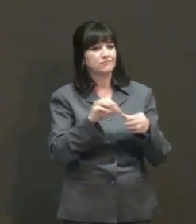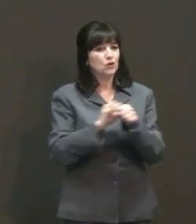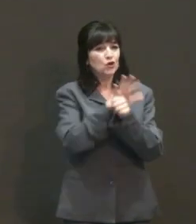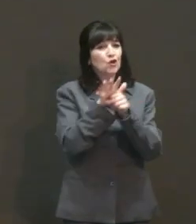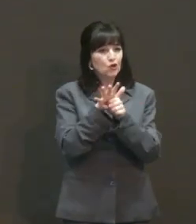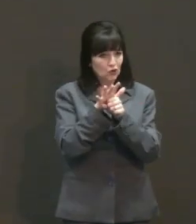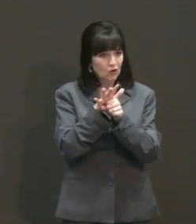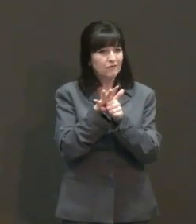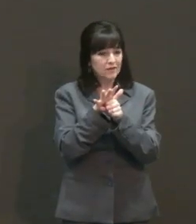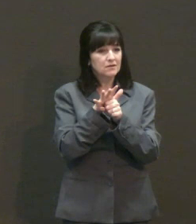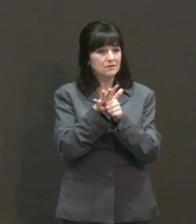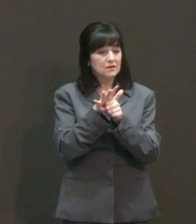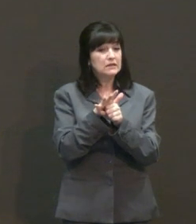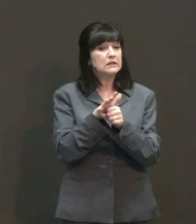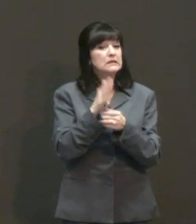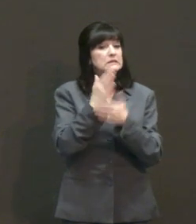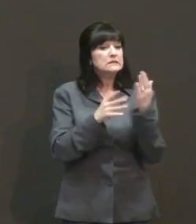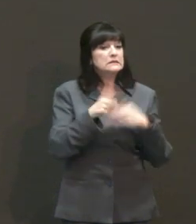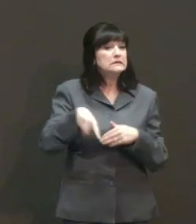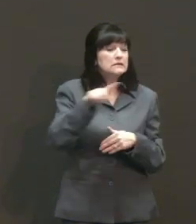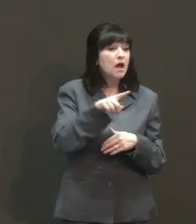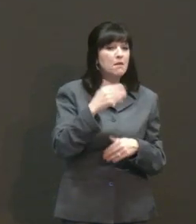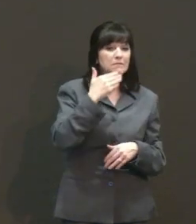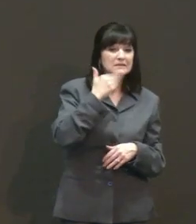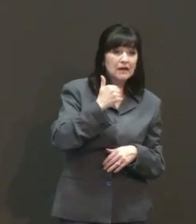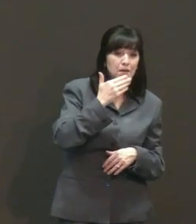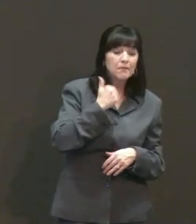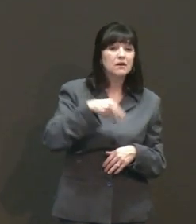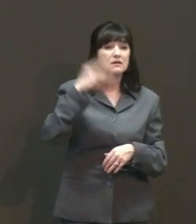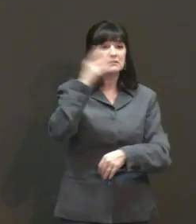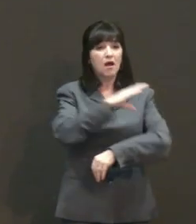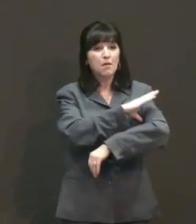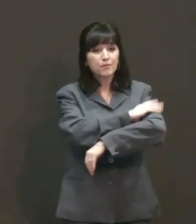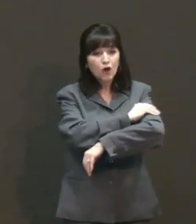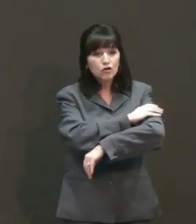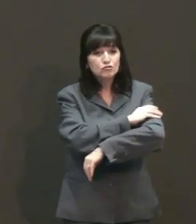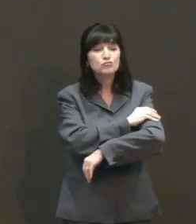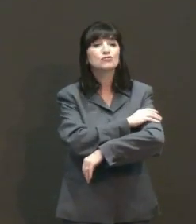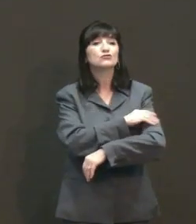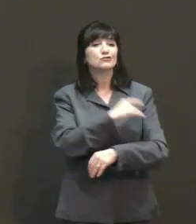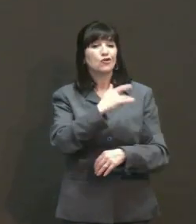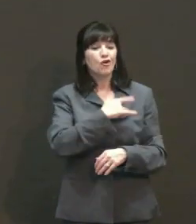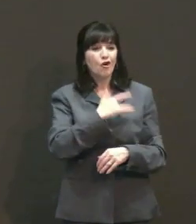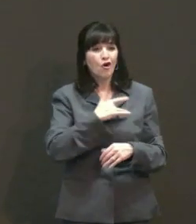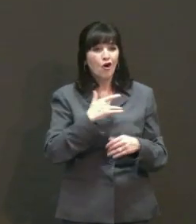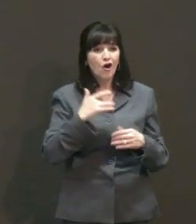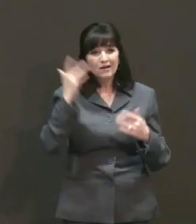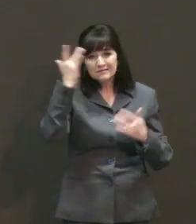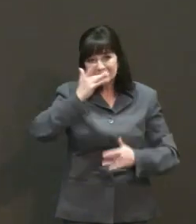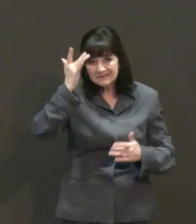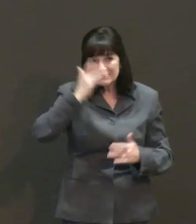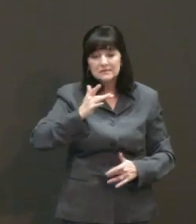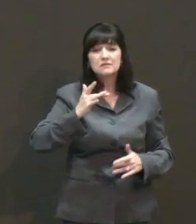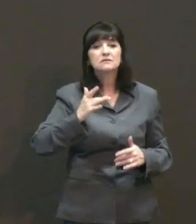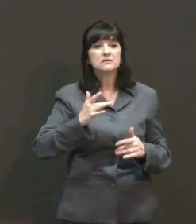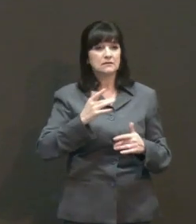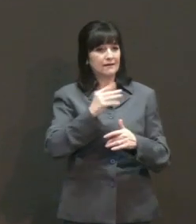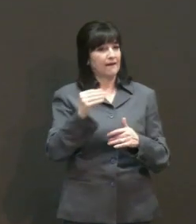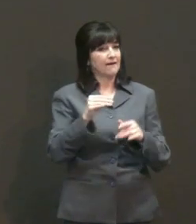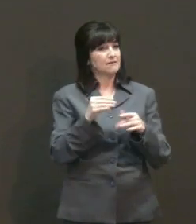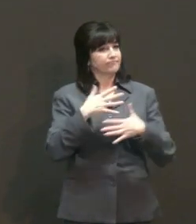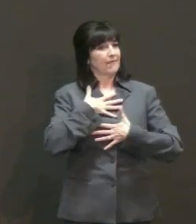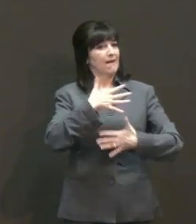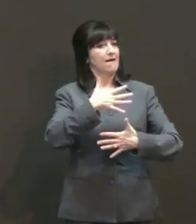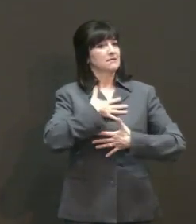higher among our minority populations, like diabetes, high blood pressure, cardiovascular disease, and asthma.